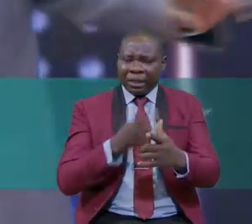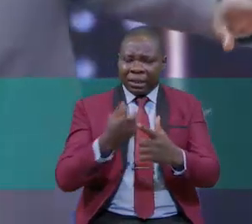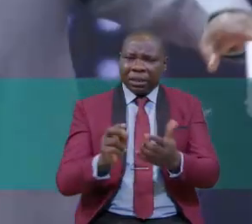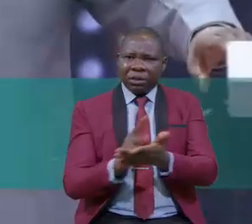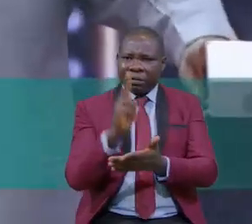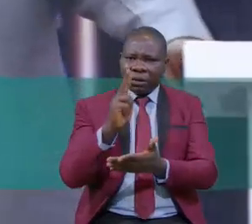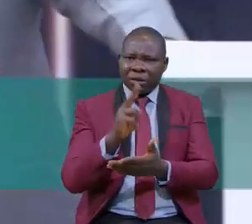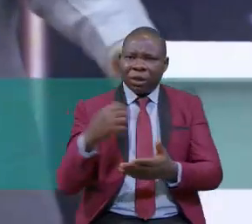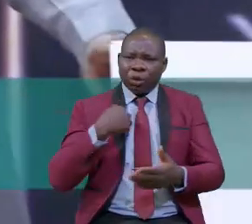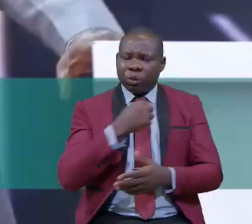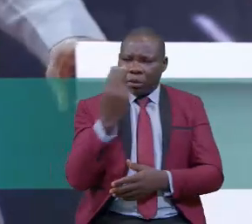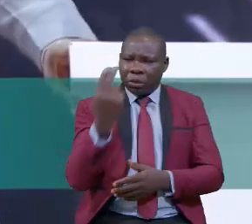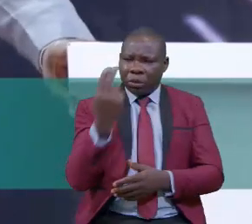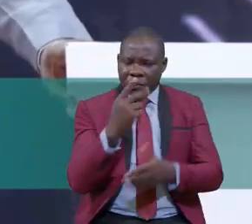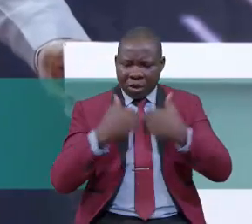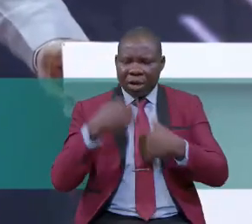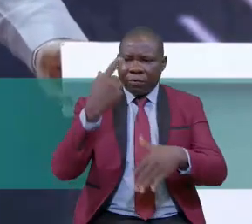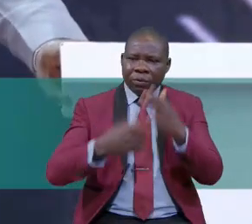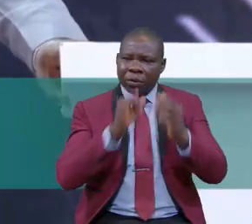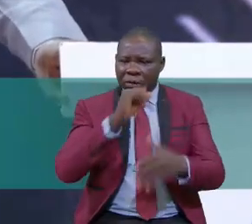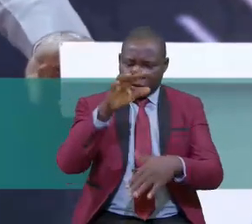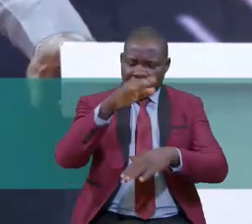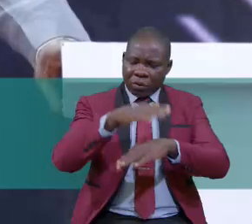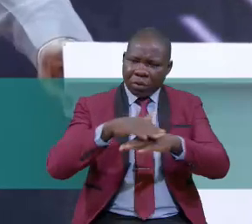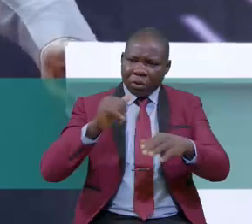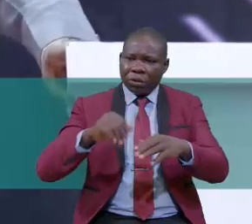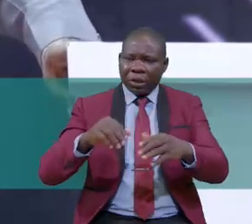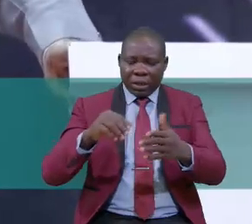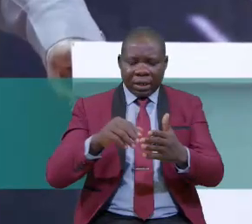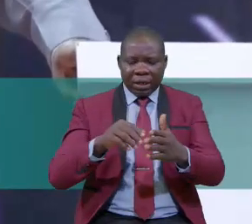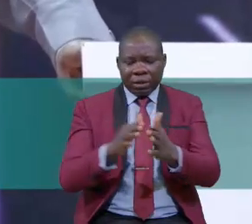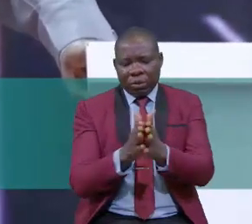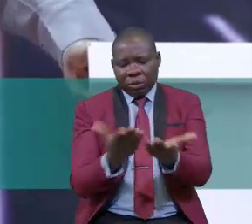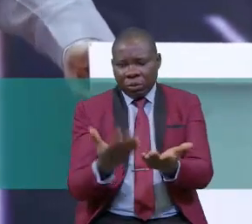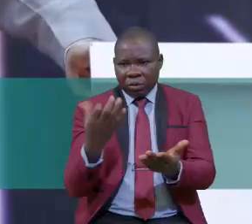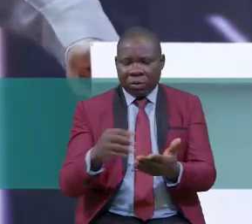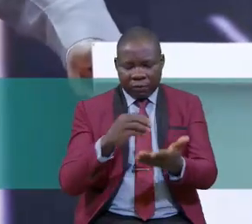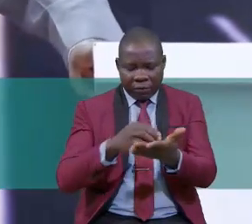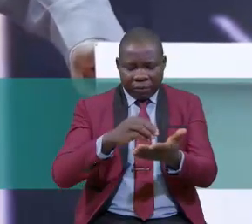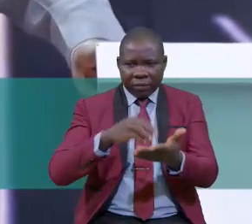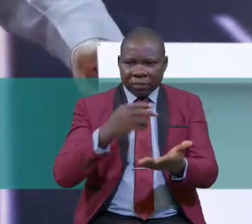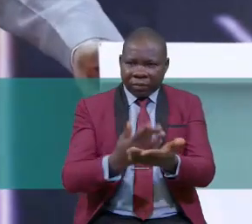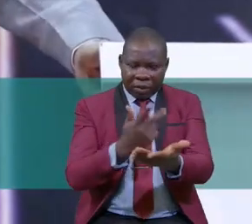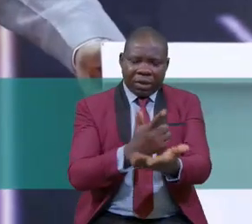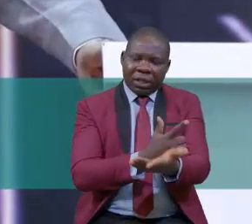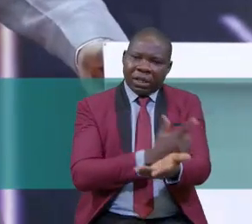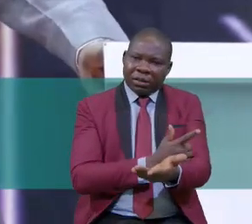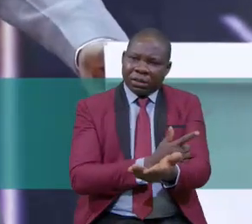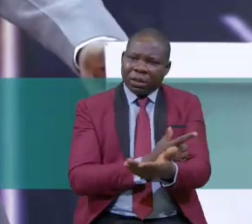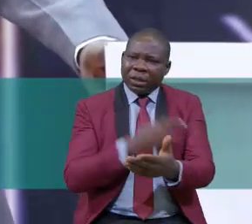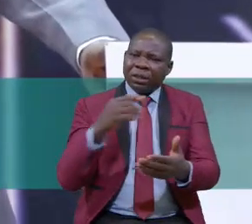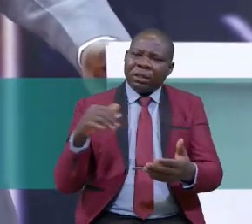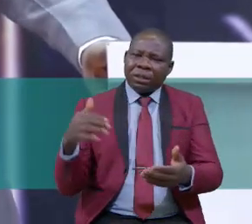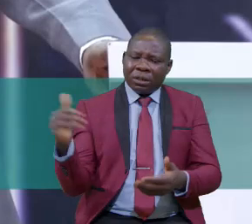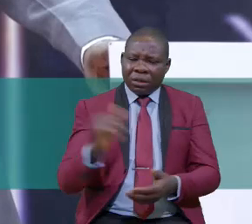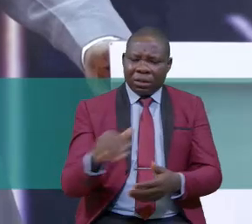lesson. What is your purpose? What is your goal? By the time I finish this lesson,